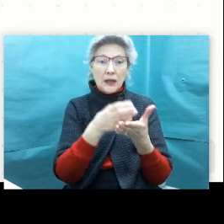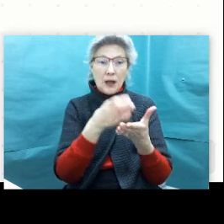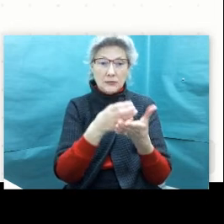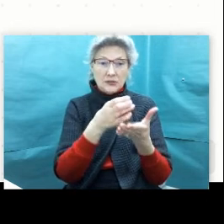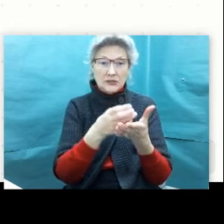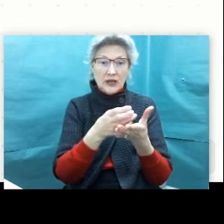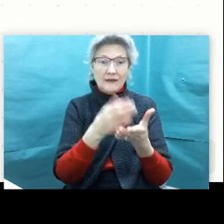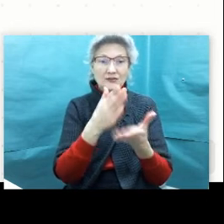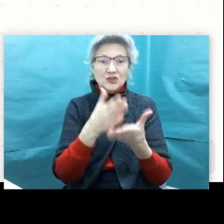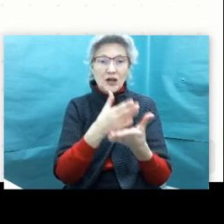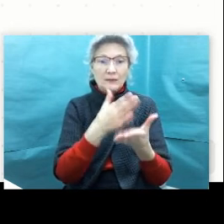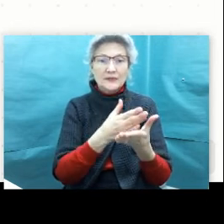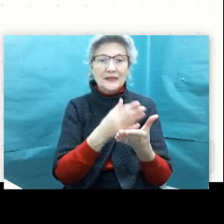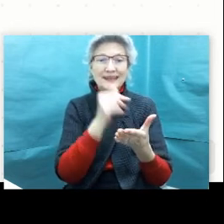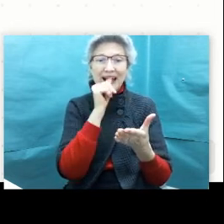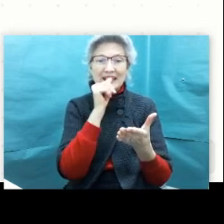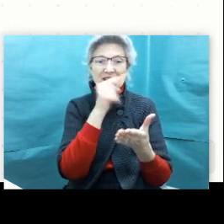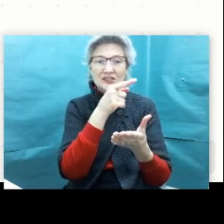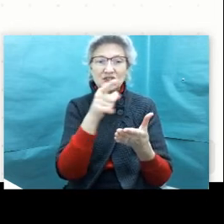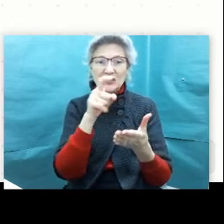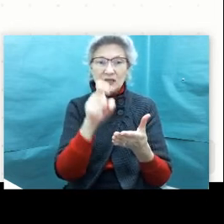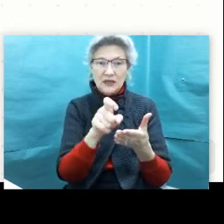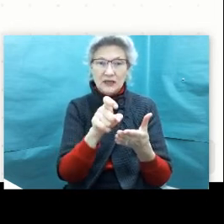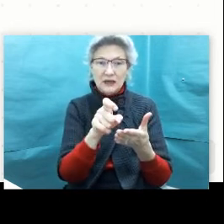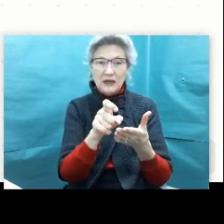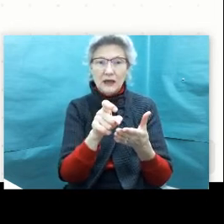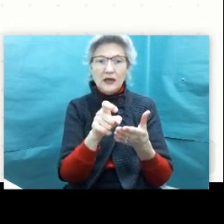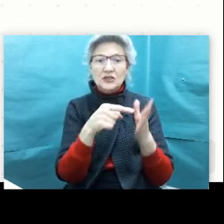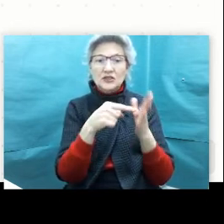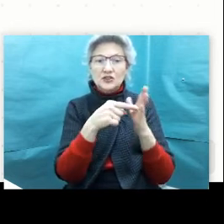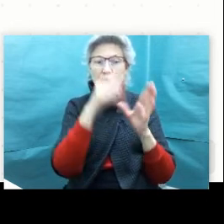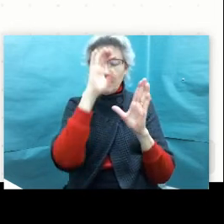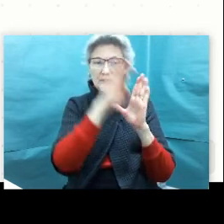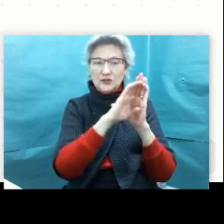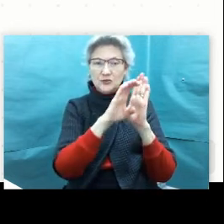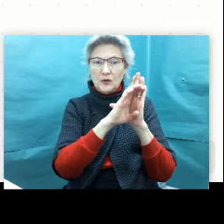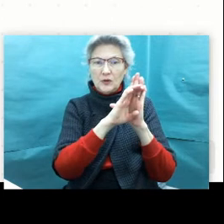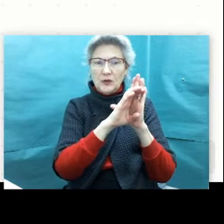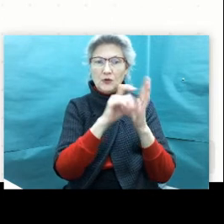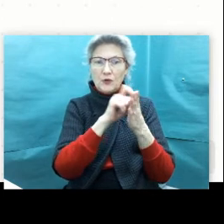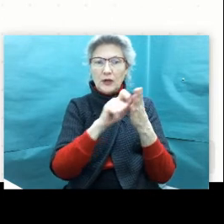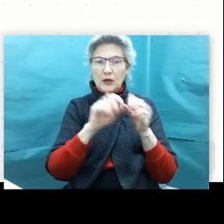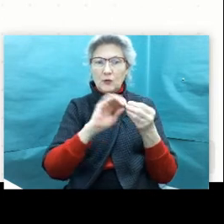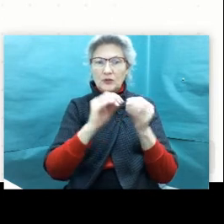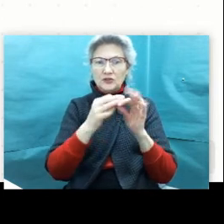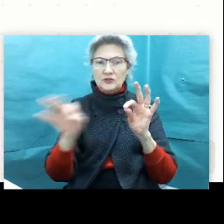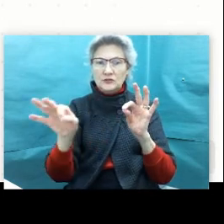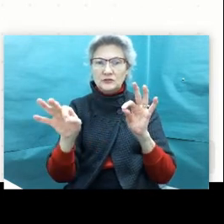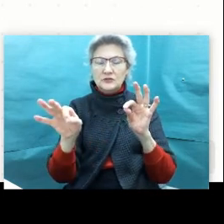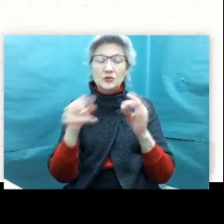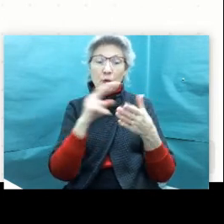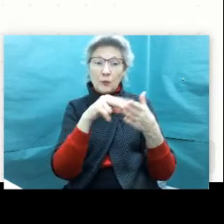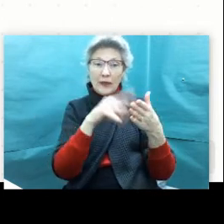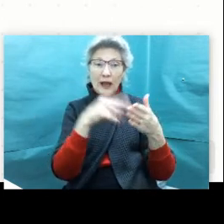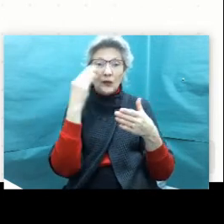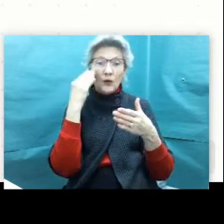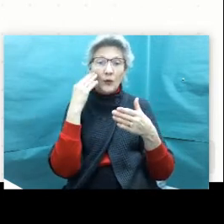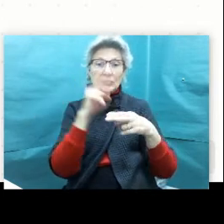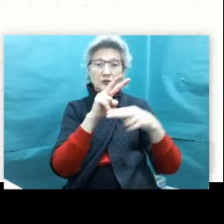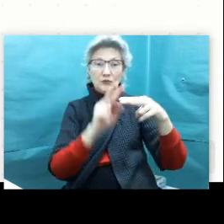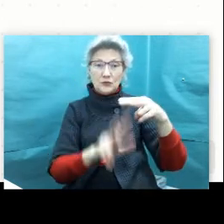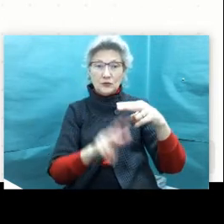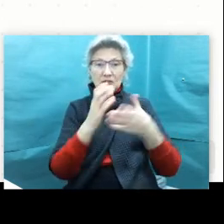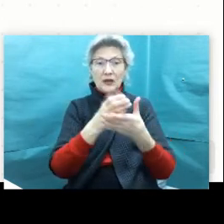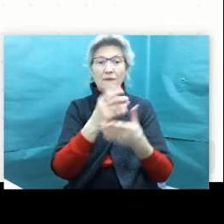So, after reading this and thinking, I know that she needs 2/3 a cup of almonds for one batch, but she needs to make